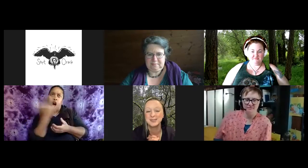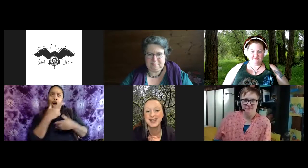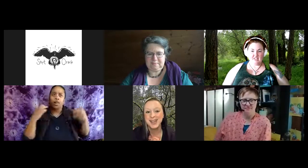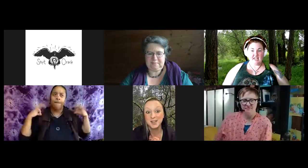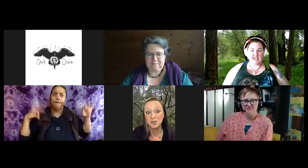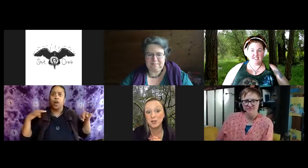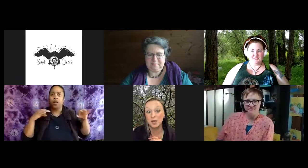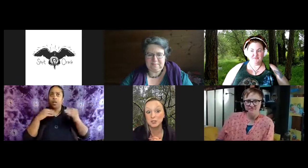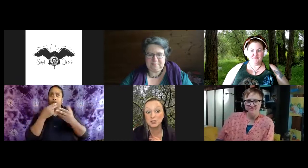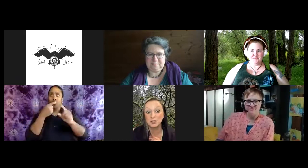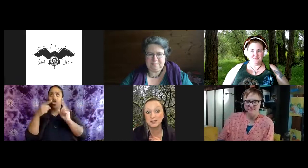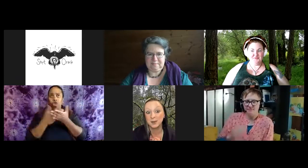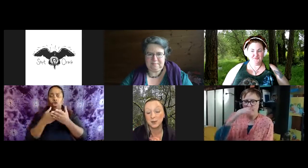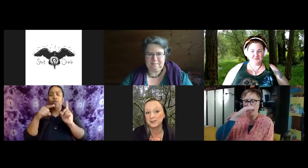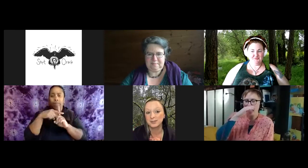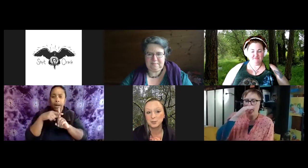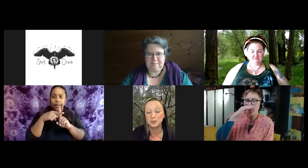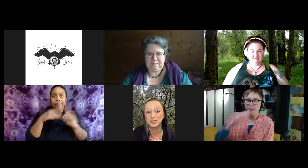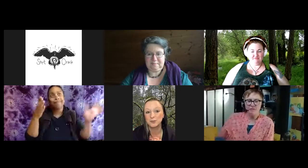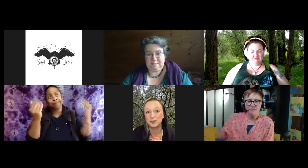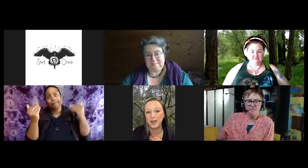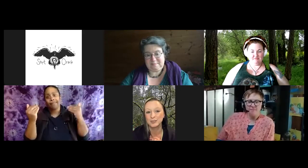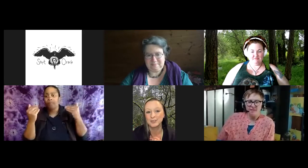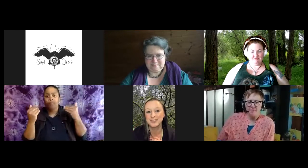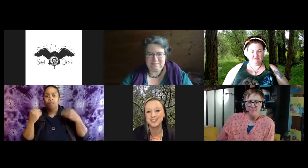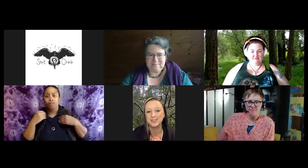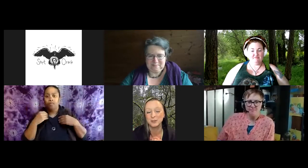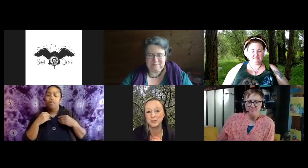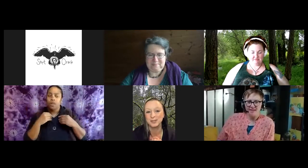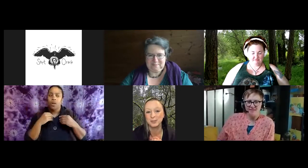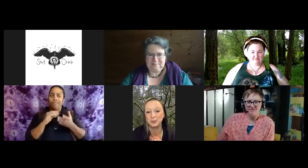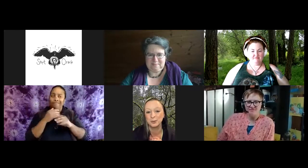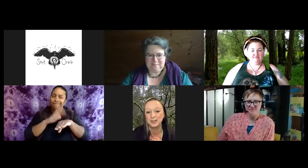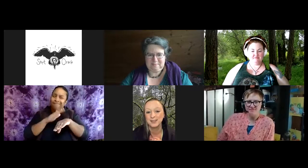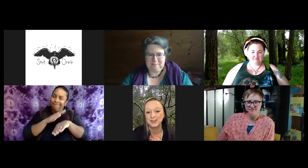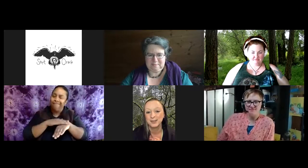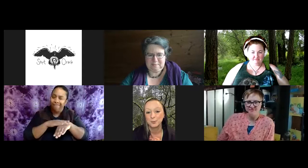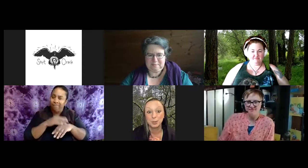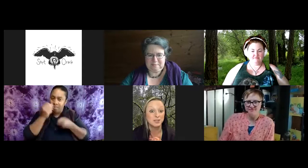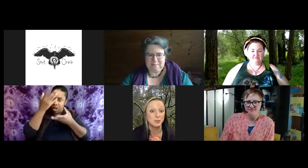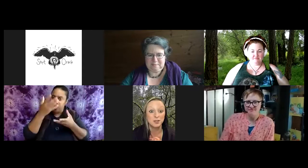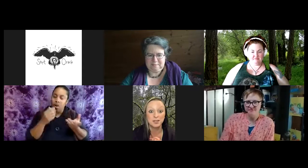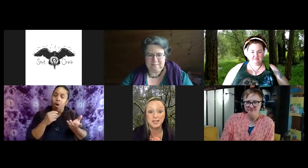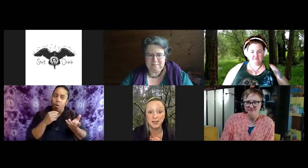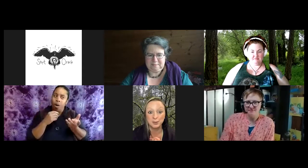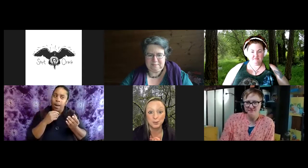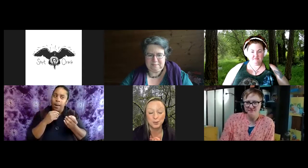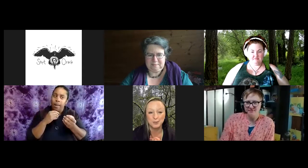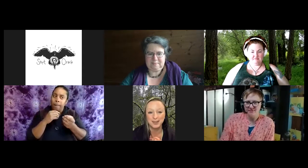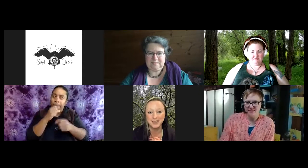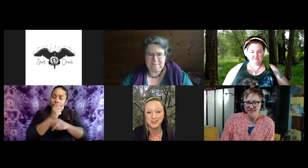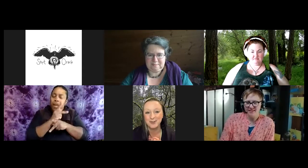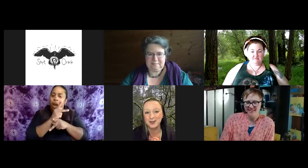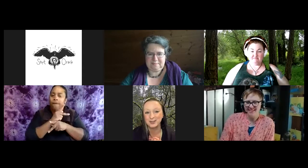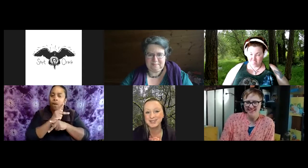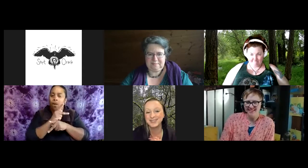to. And I think that it's just perceive with caution, just like you do when you proceed with connecting with people